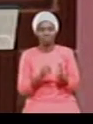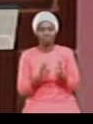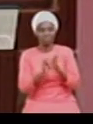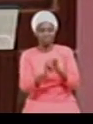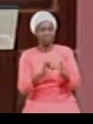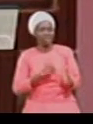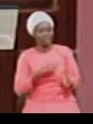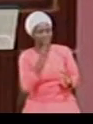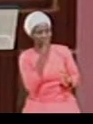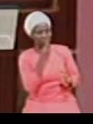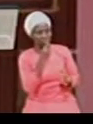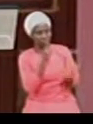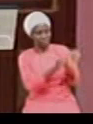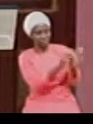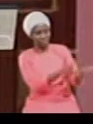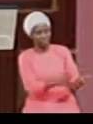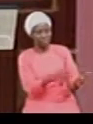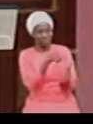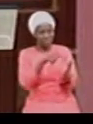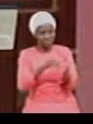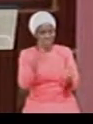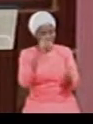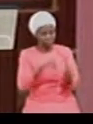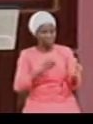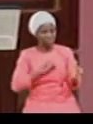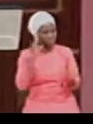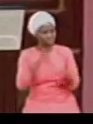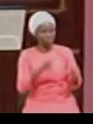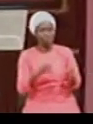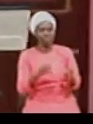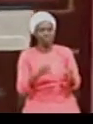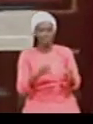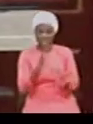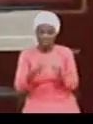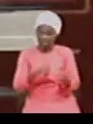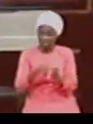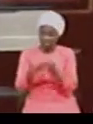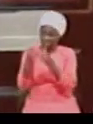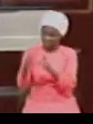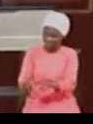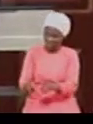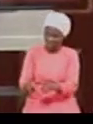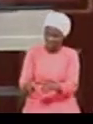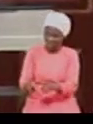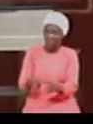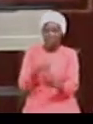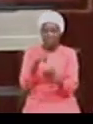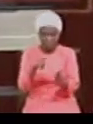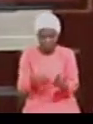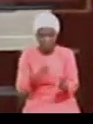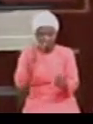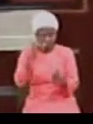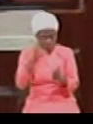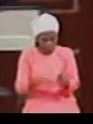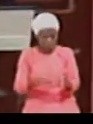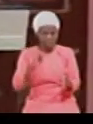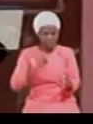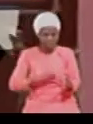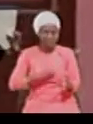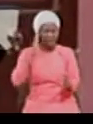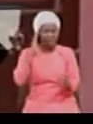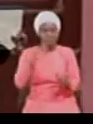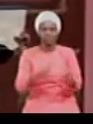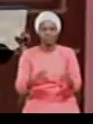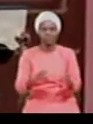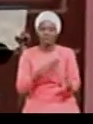Oh, this is what I will do. If this happens, this is what I will do. Now that thing